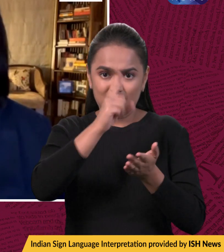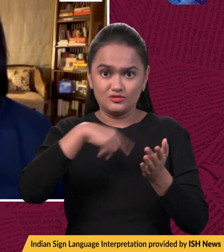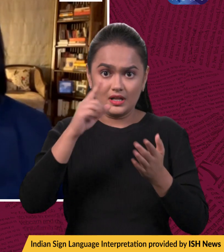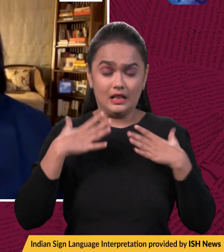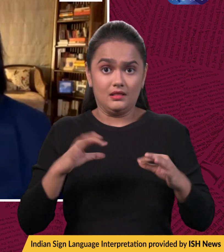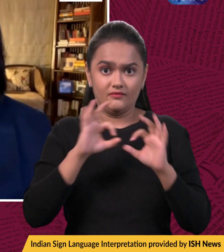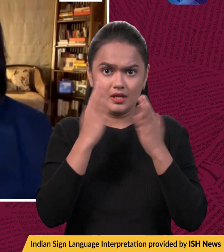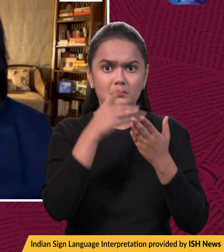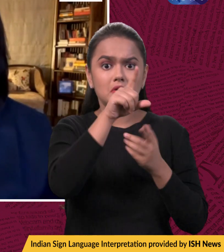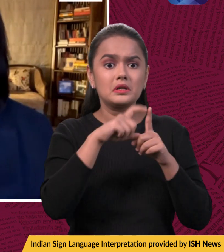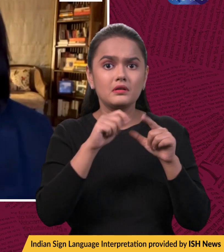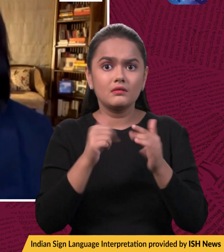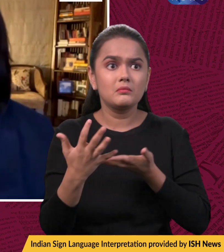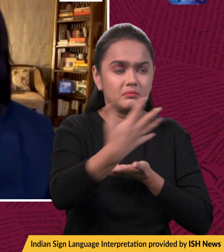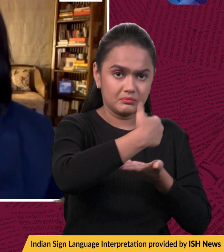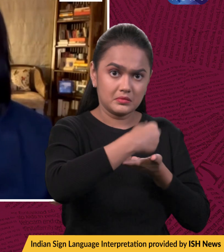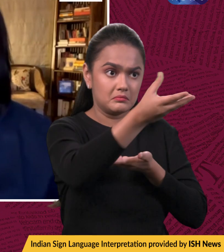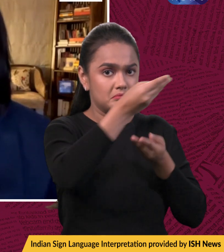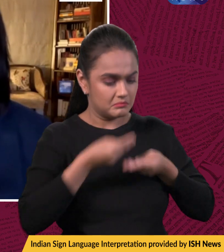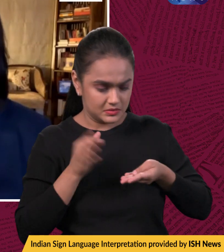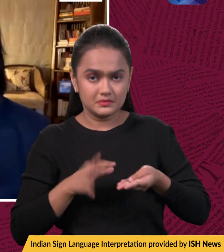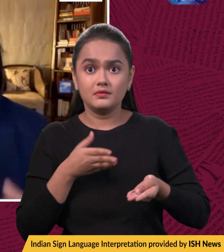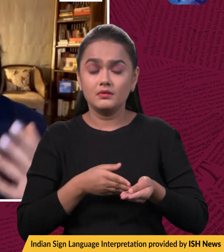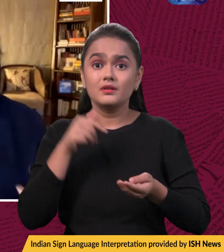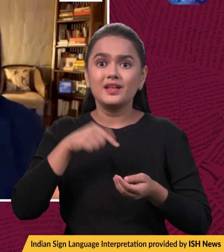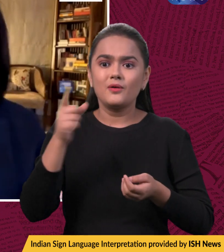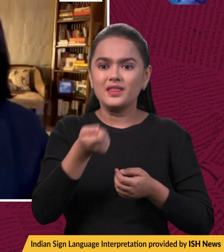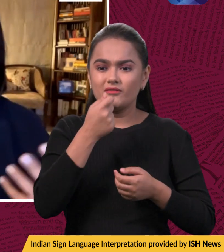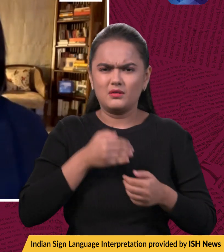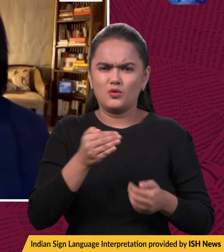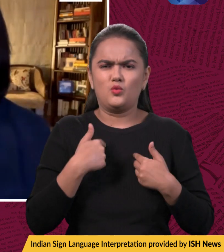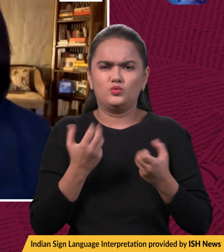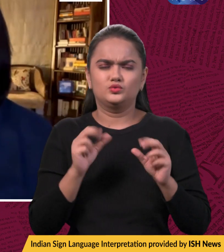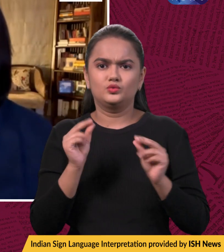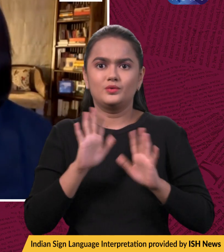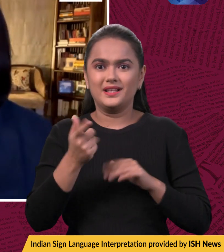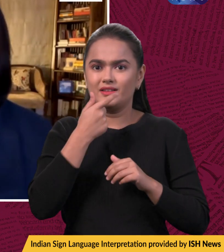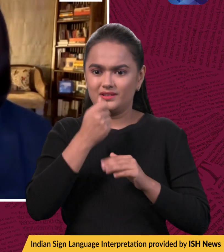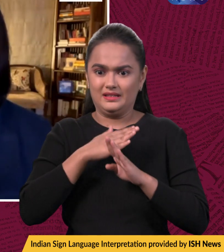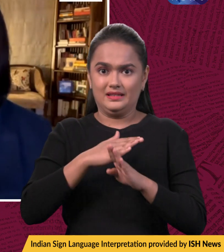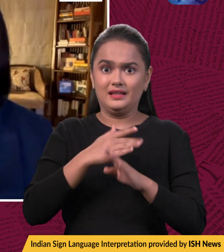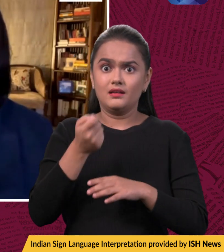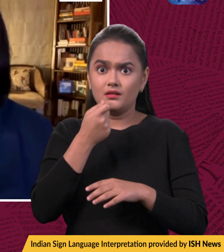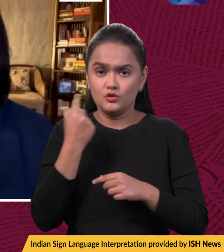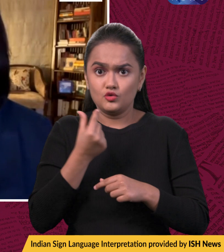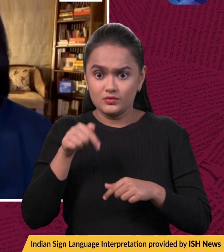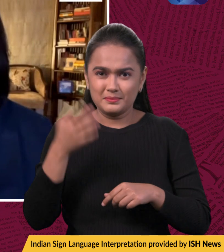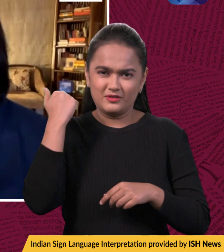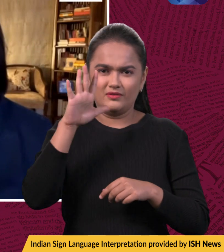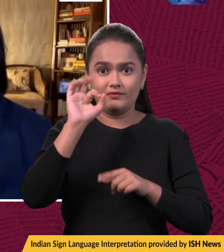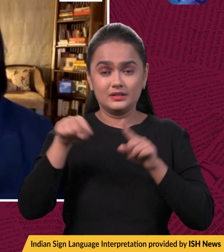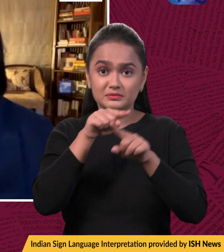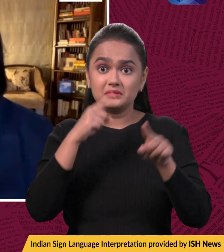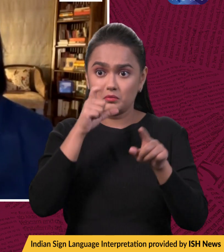5. Now, the contraceptive prevalence rate, which is the number or the percentage of women who use contraceptives, have gone up